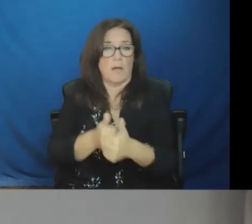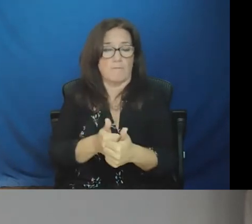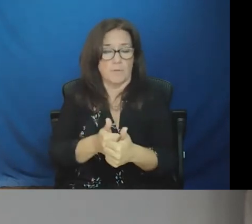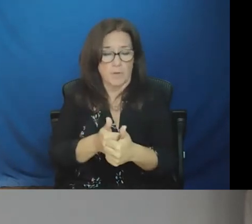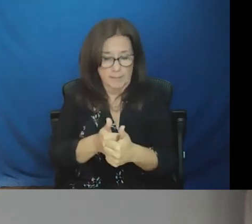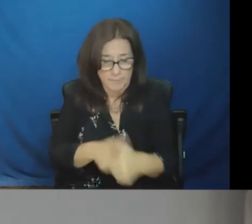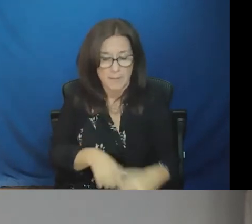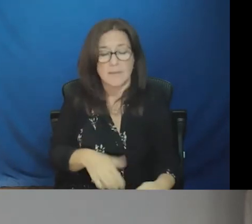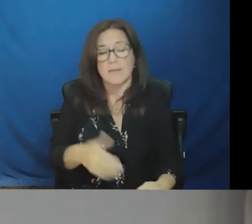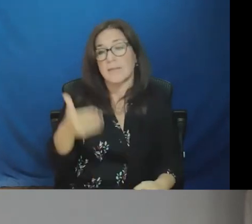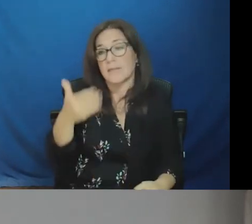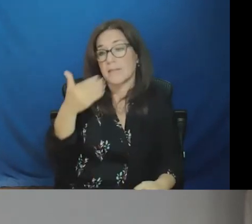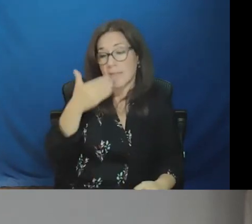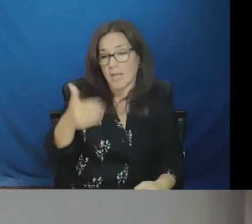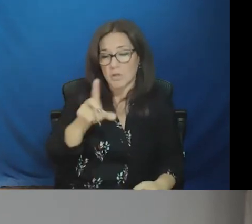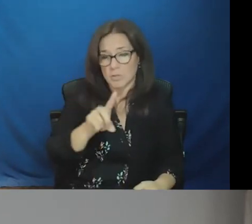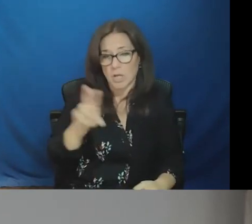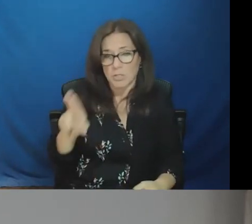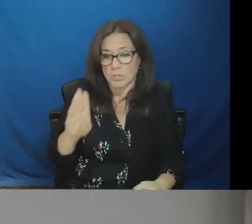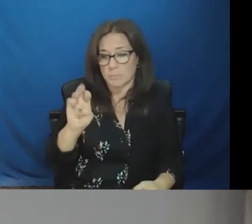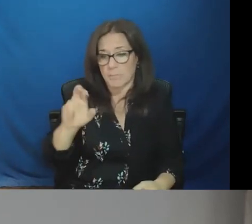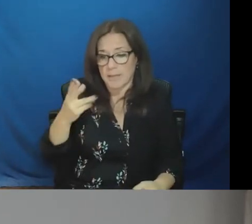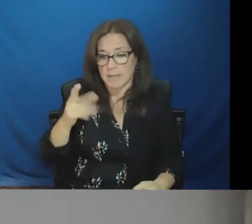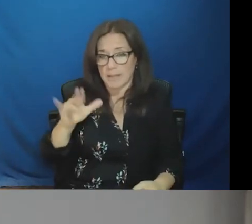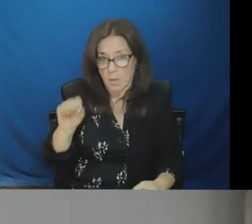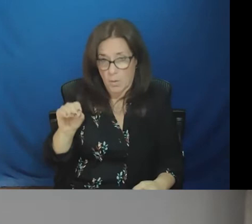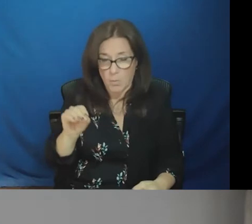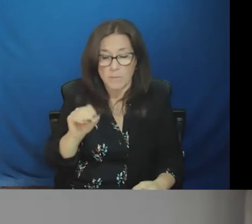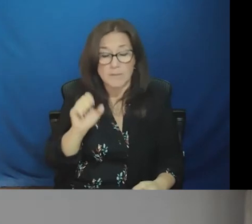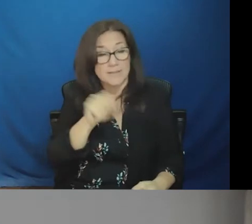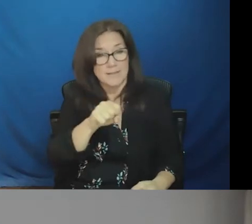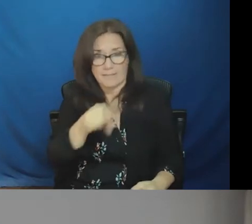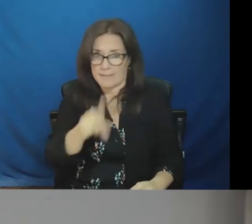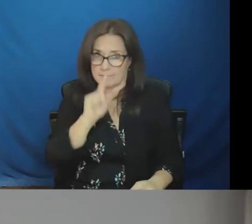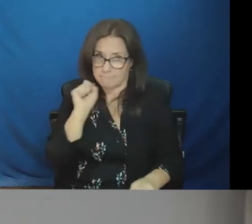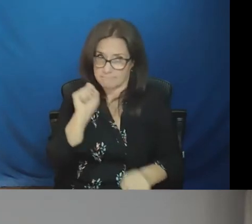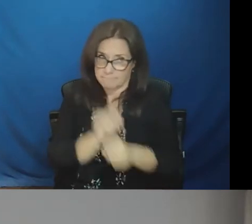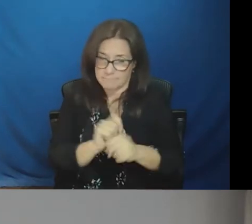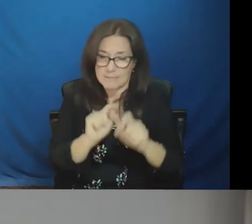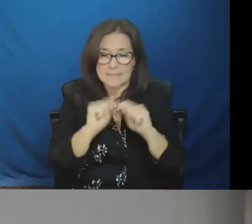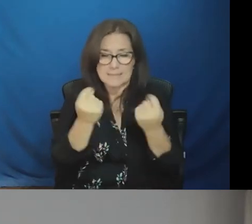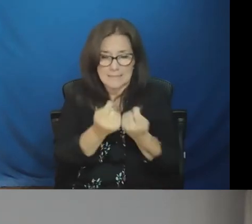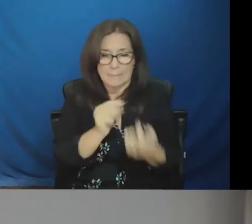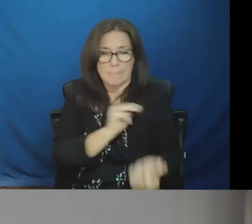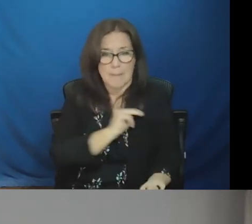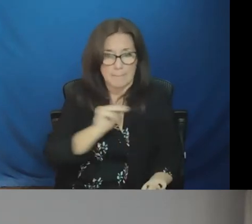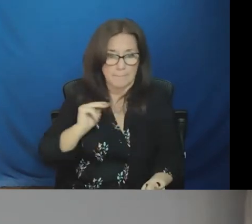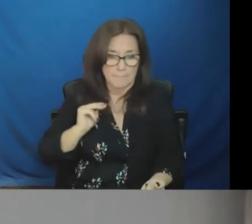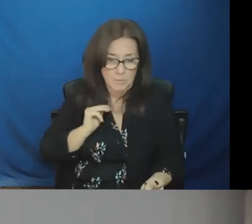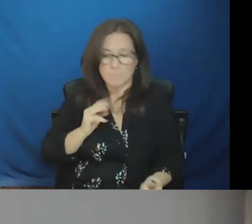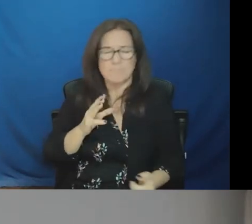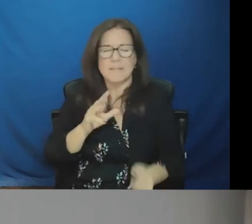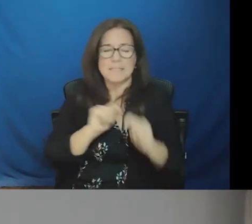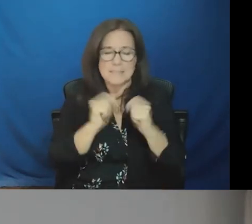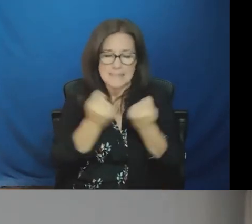And this is a true team effort. And so to begin the presentation, I'm going to turn it over to Dr. Wagenek.